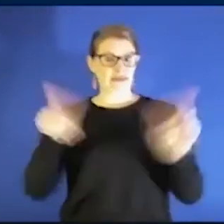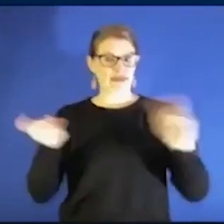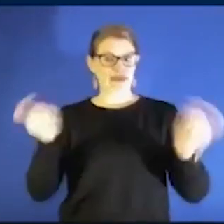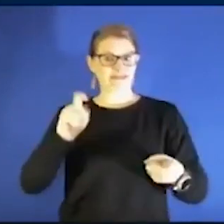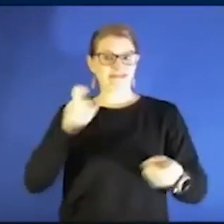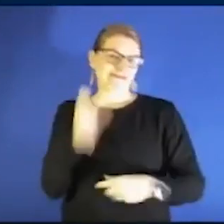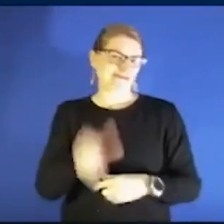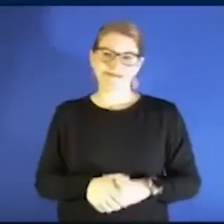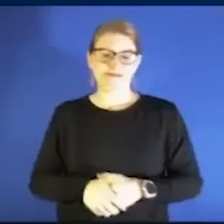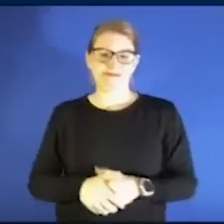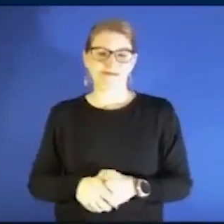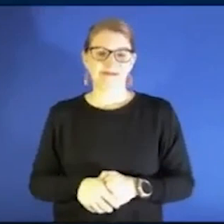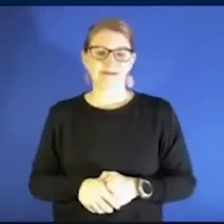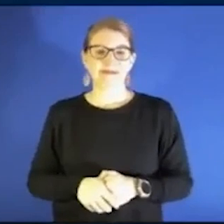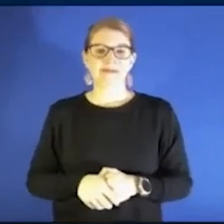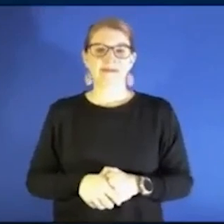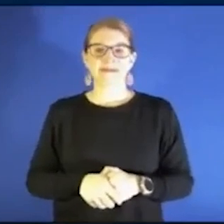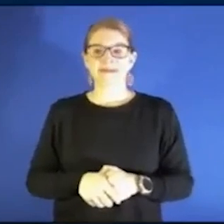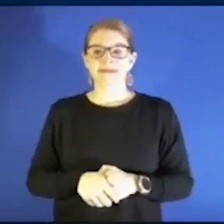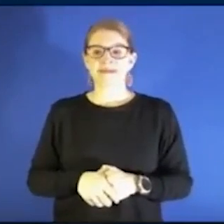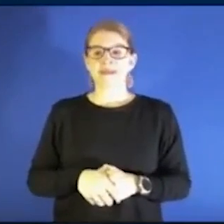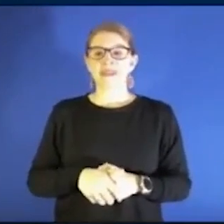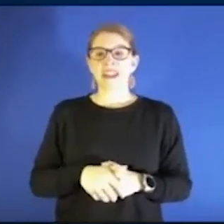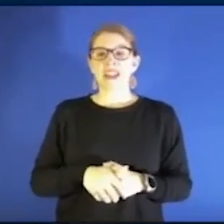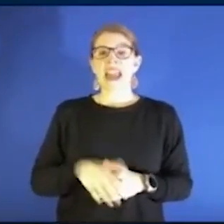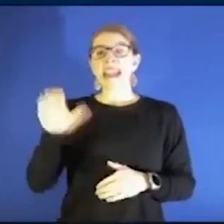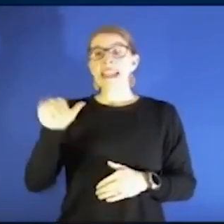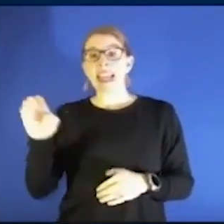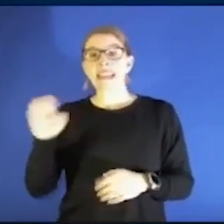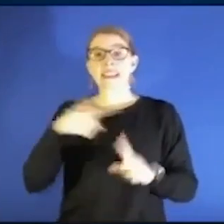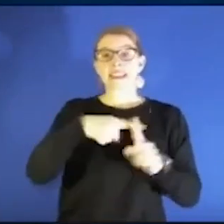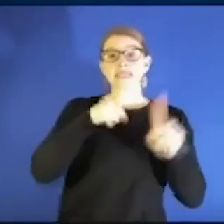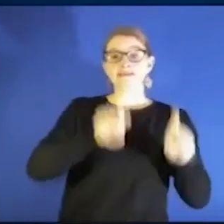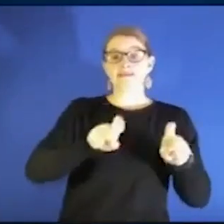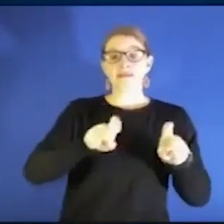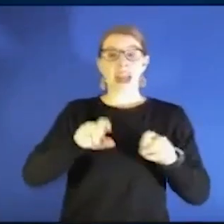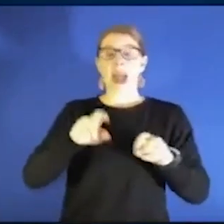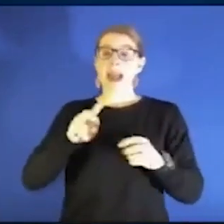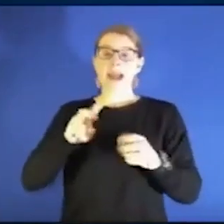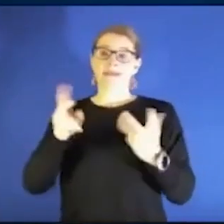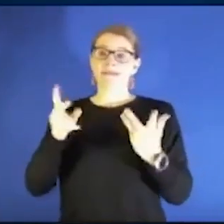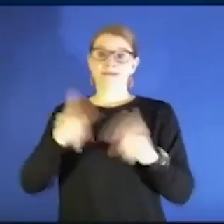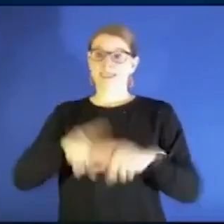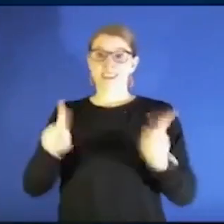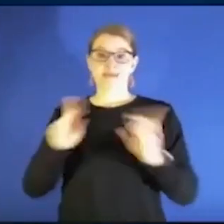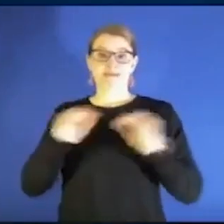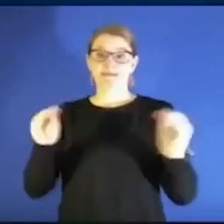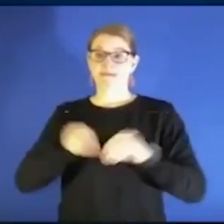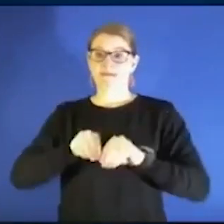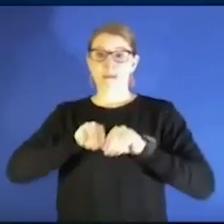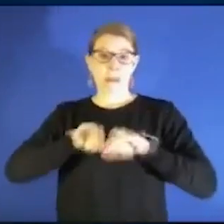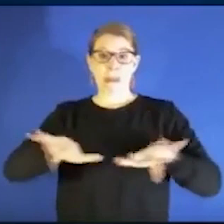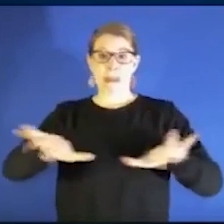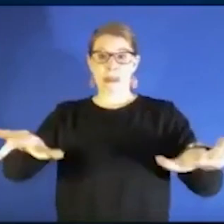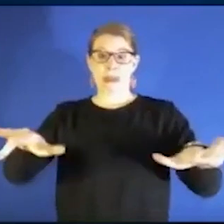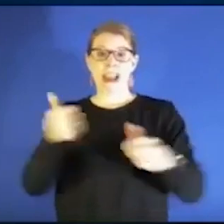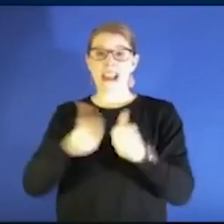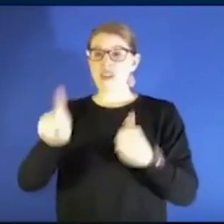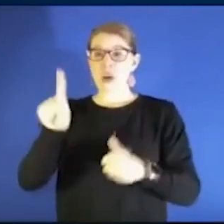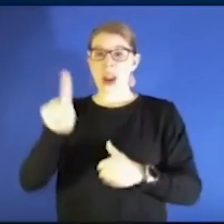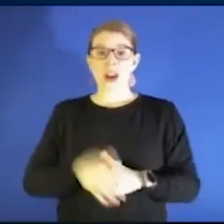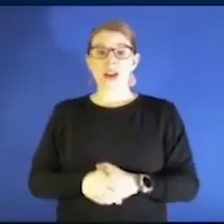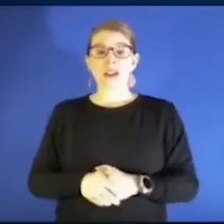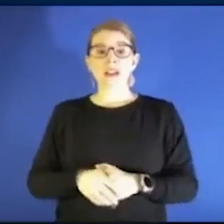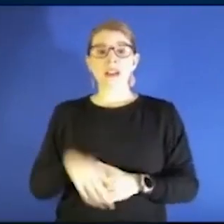with respect to test positivity versus cases. It's just blowing up everywhere. And one thing I'll point out, you'll see that big green